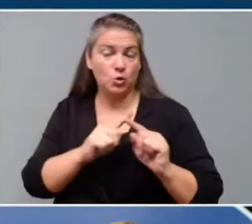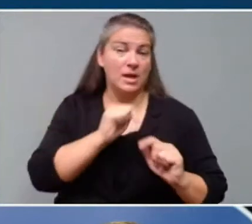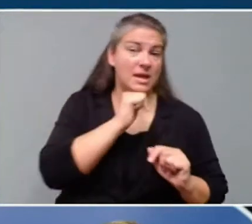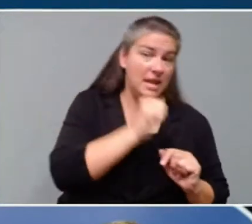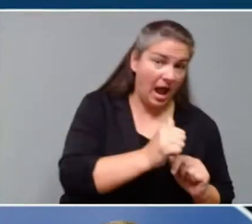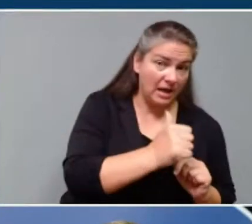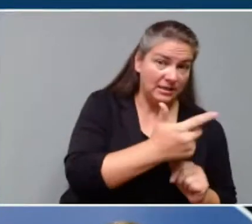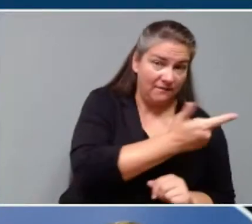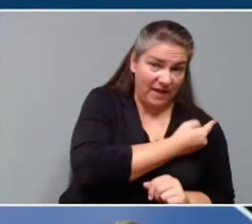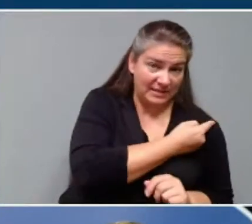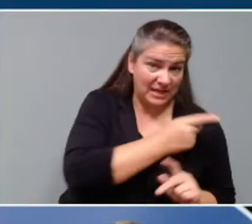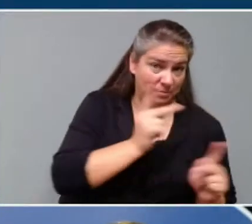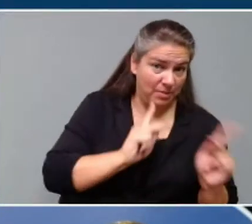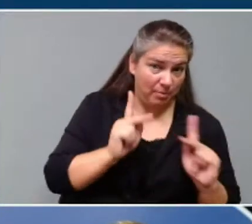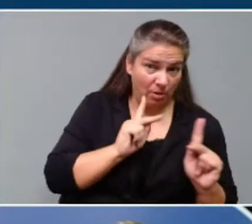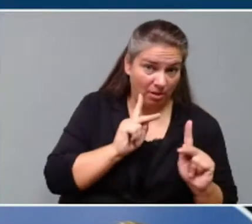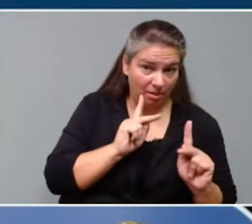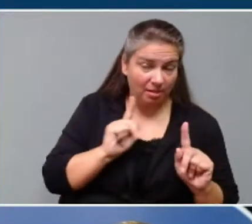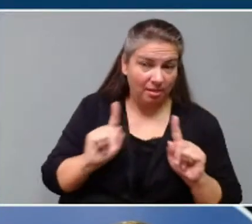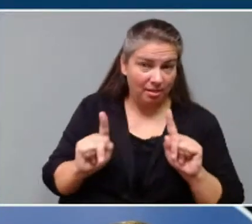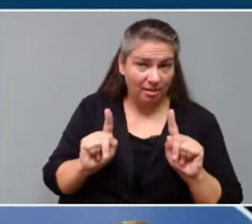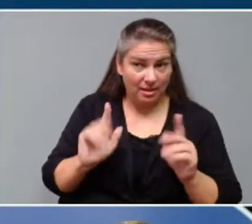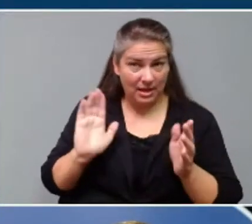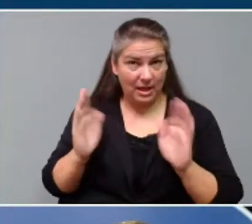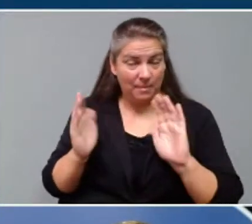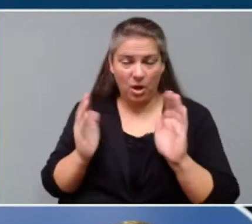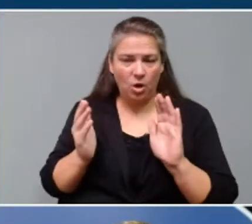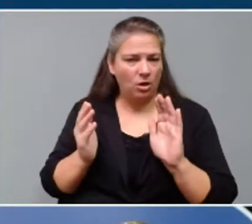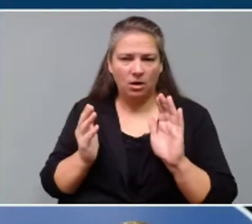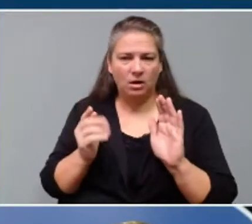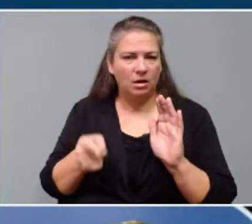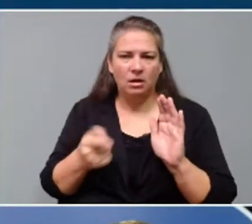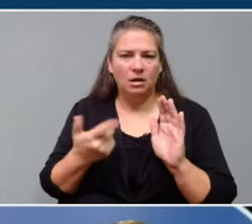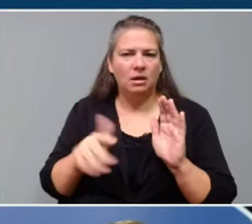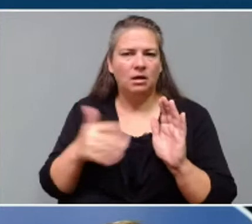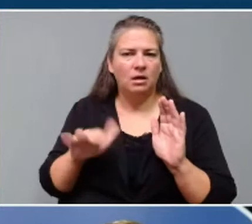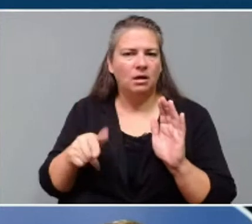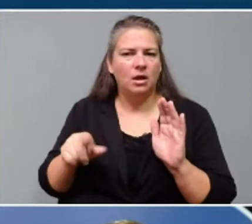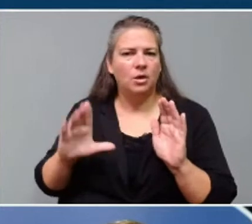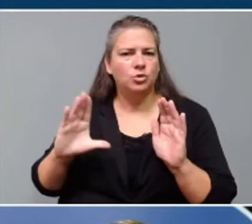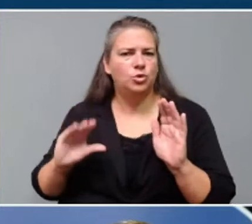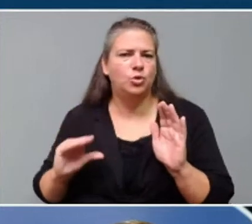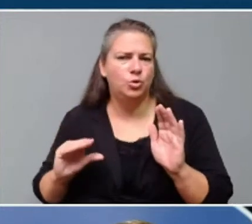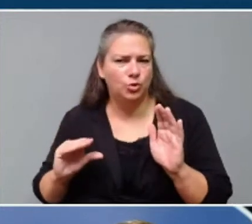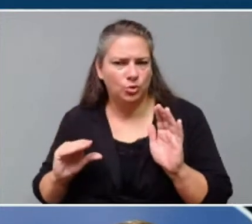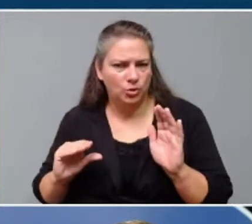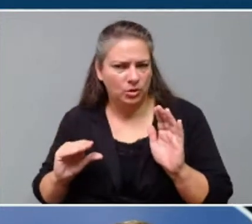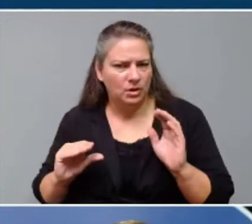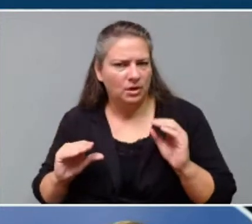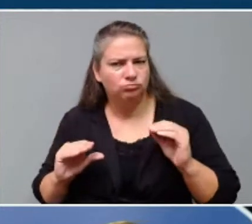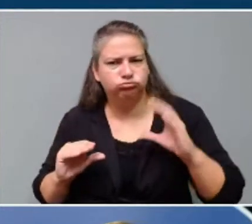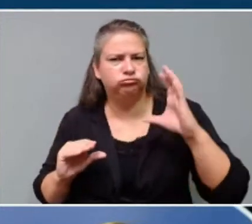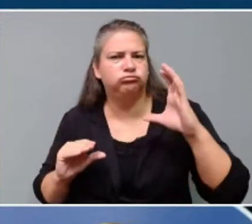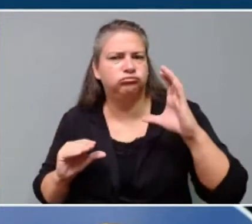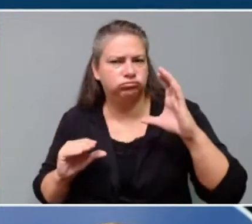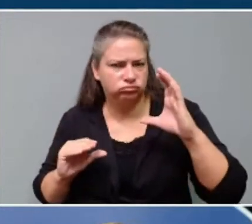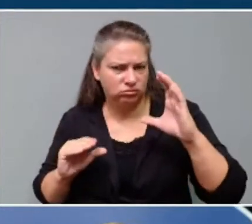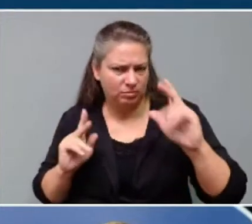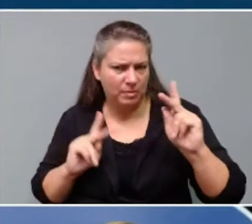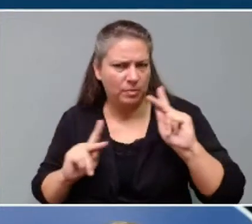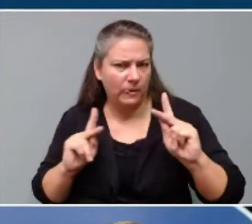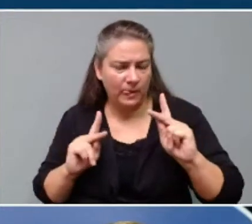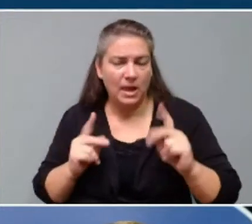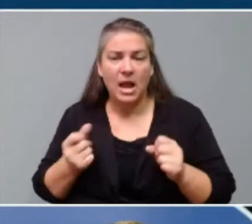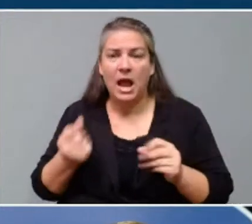in March. So get your vaccine. With record number of cases, which lead to record number of hospitalizations, which we